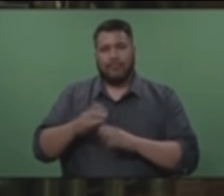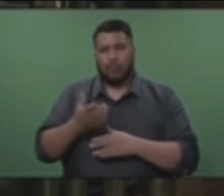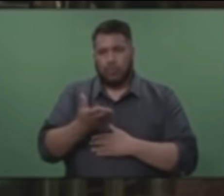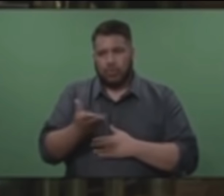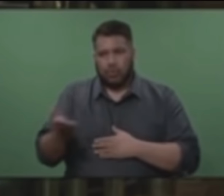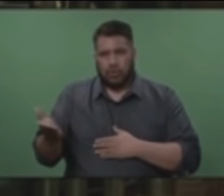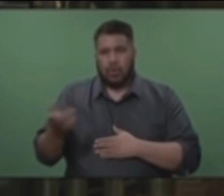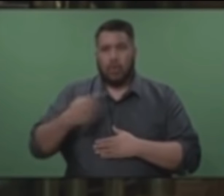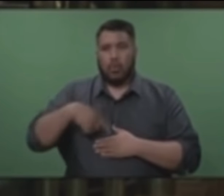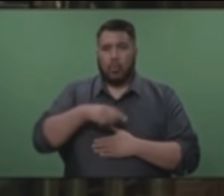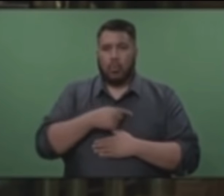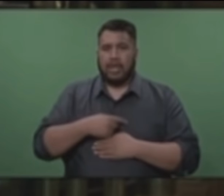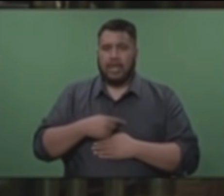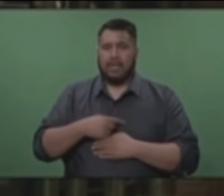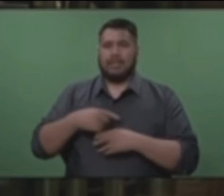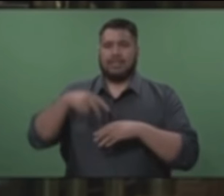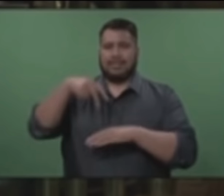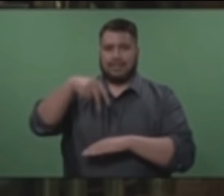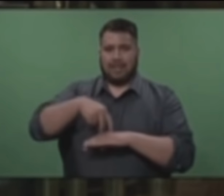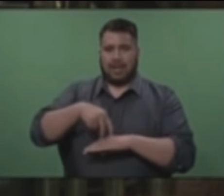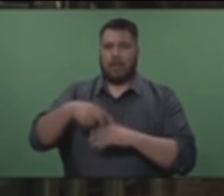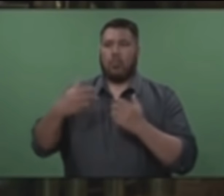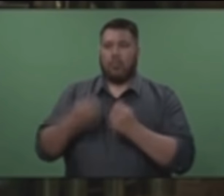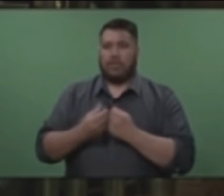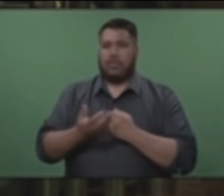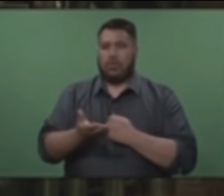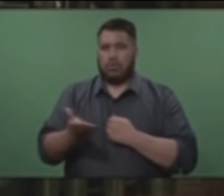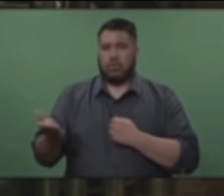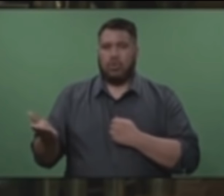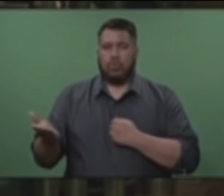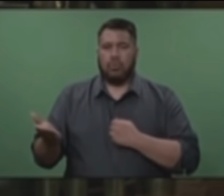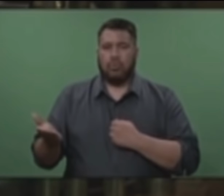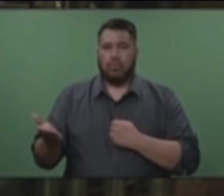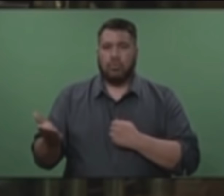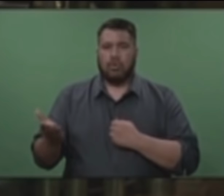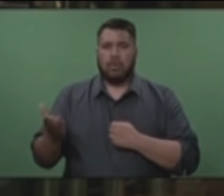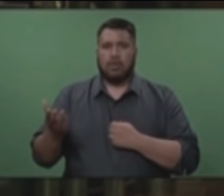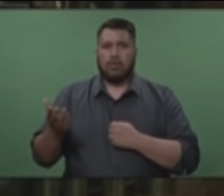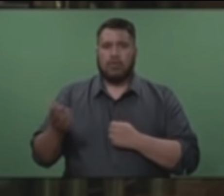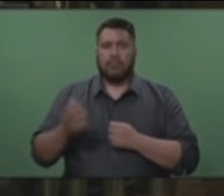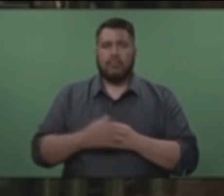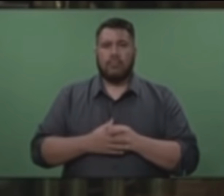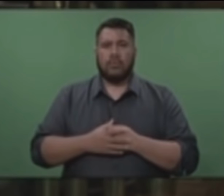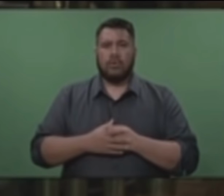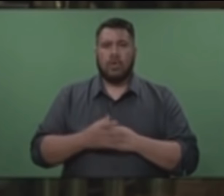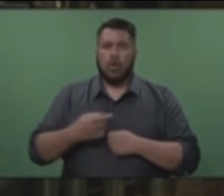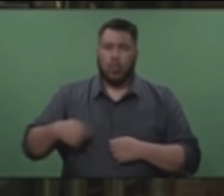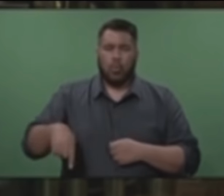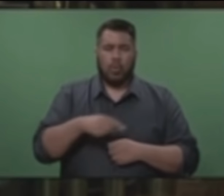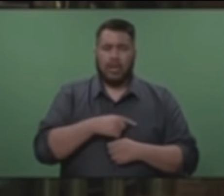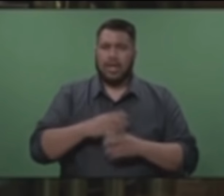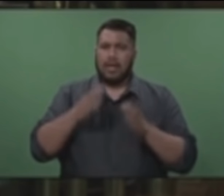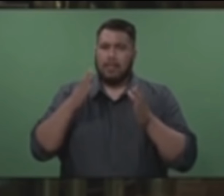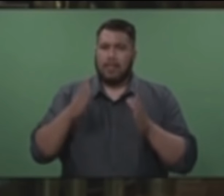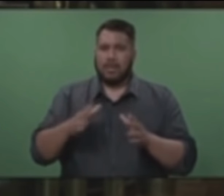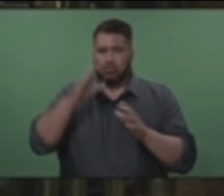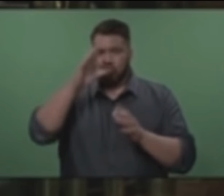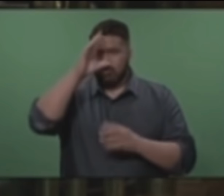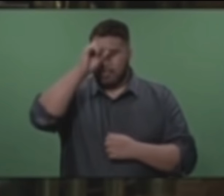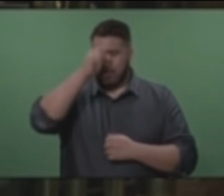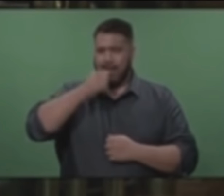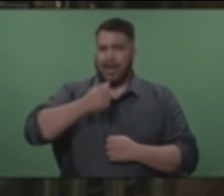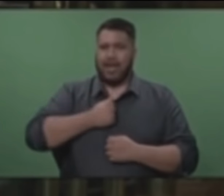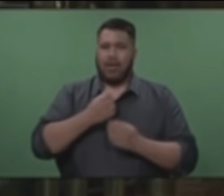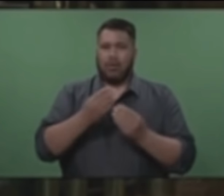that solidarity is comprehensive. So let us close ranks around the cherished values of our country. Let